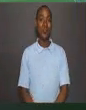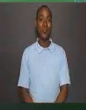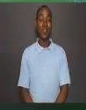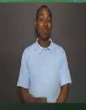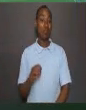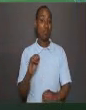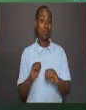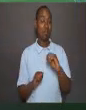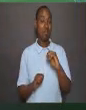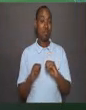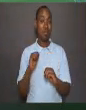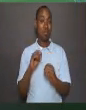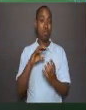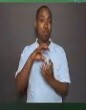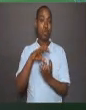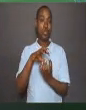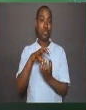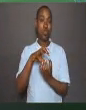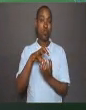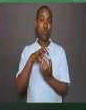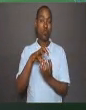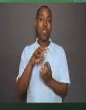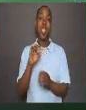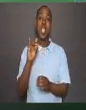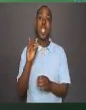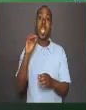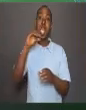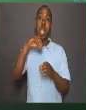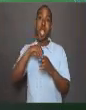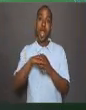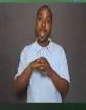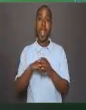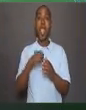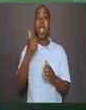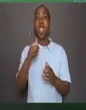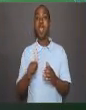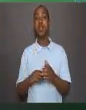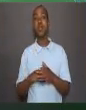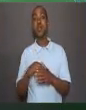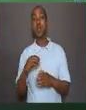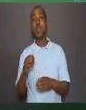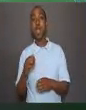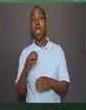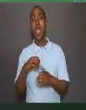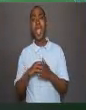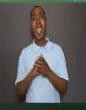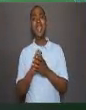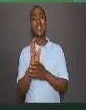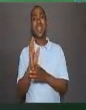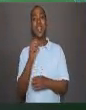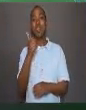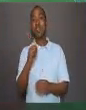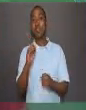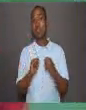Today, we compared the composition of inhaled air and exhaled